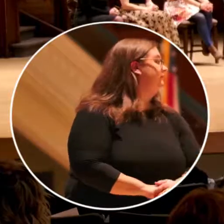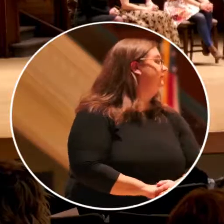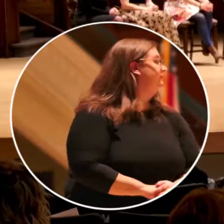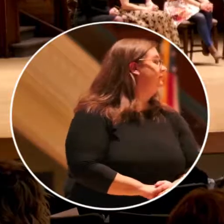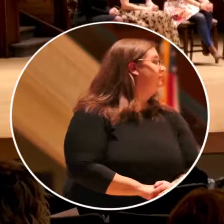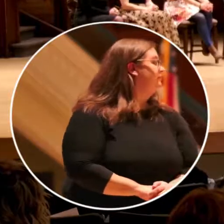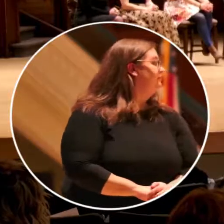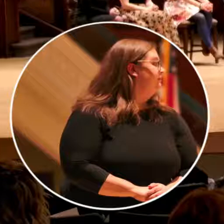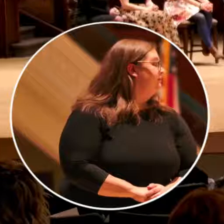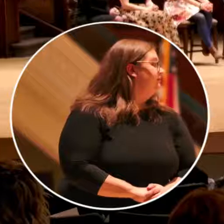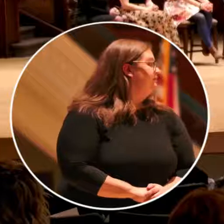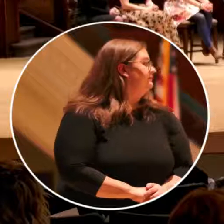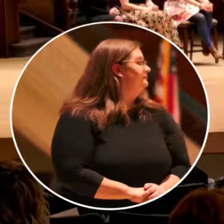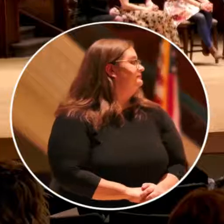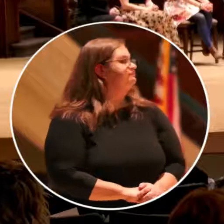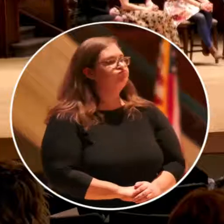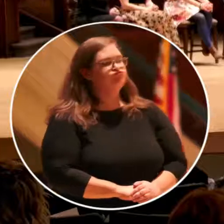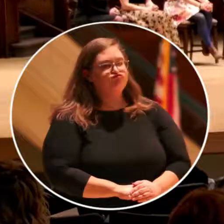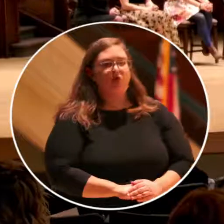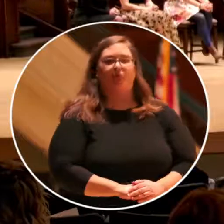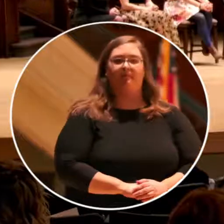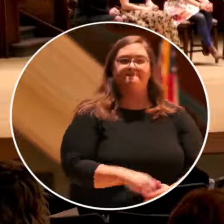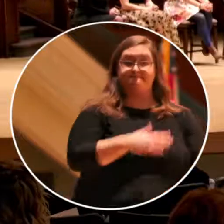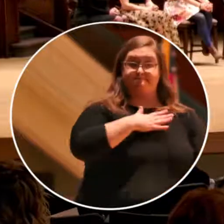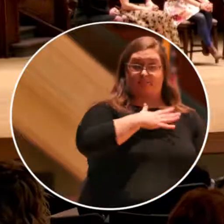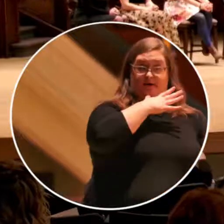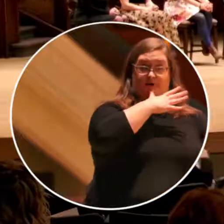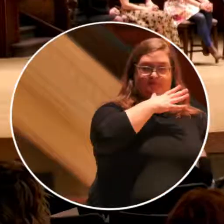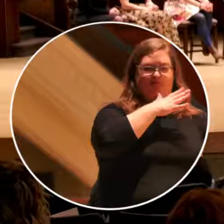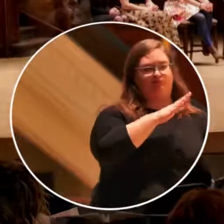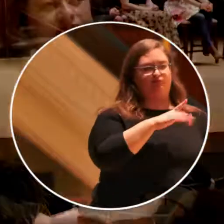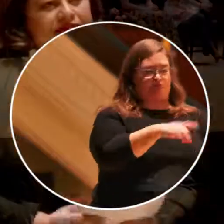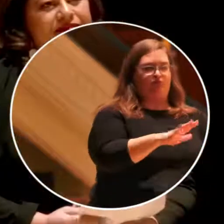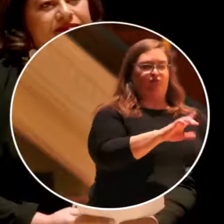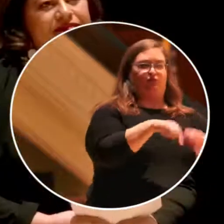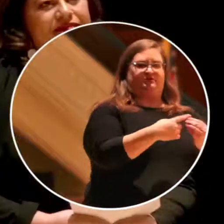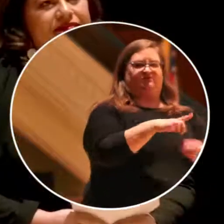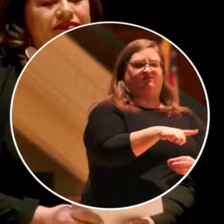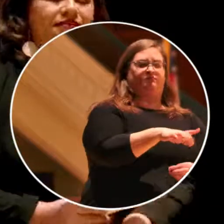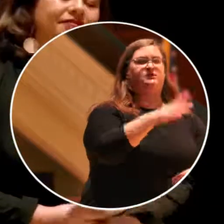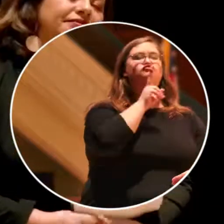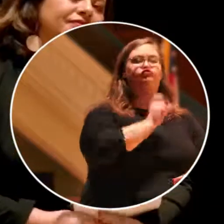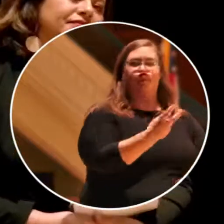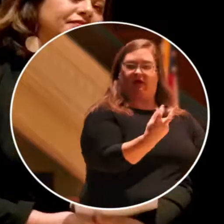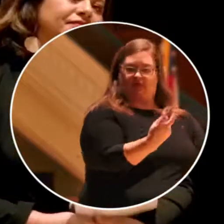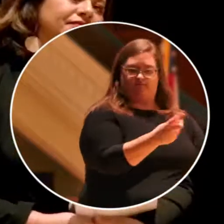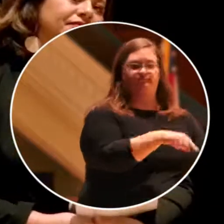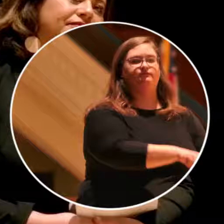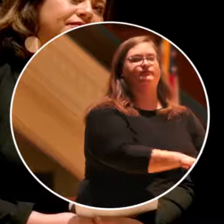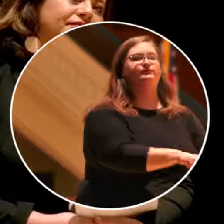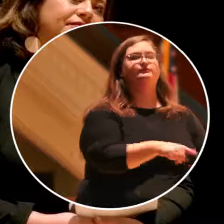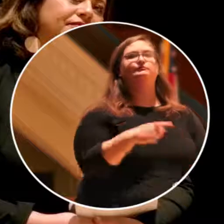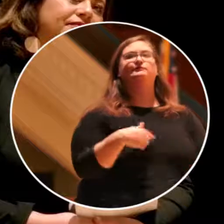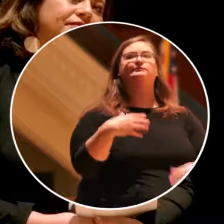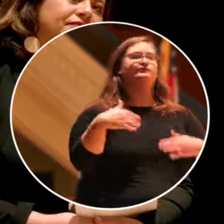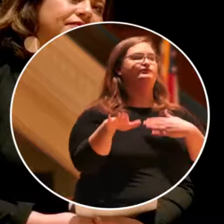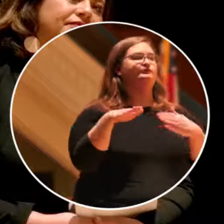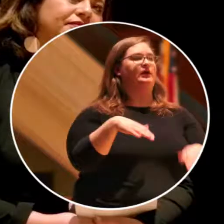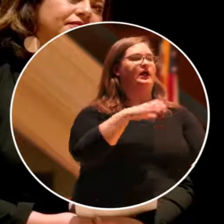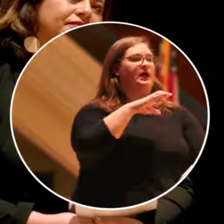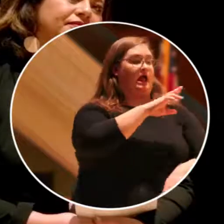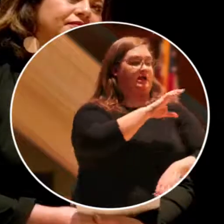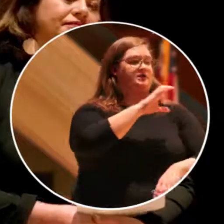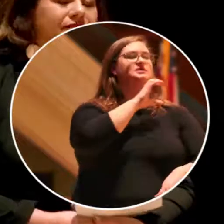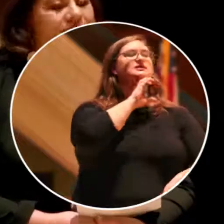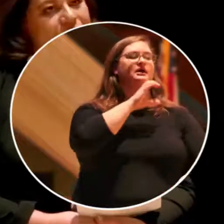When my mother was around 12 years old, she was readying to leave class one day at her Catholic grammar school for